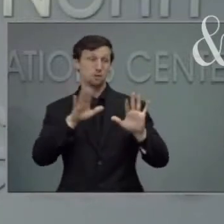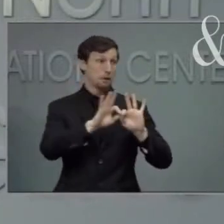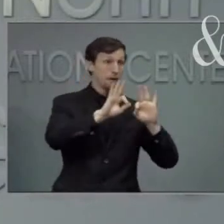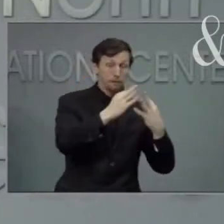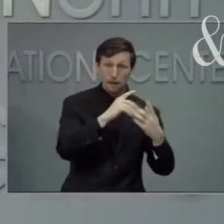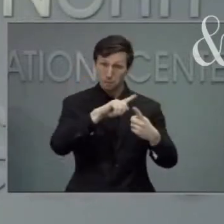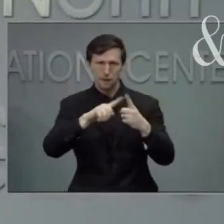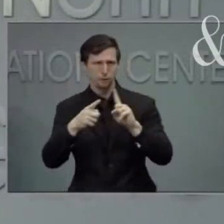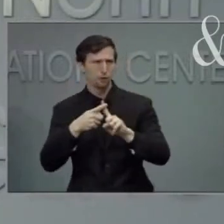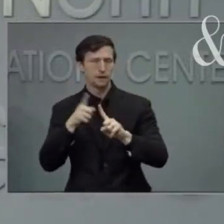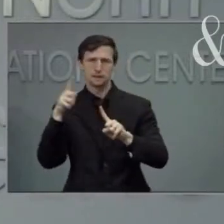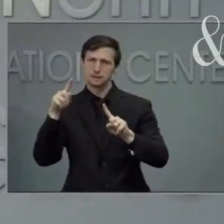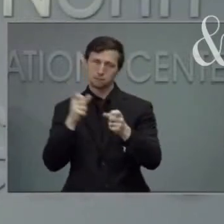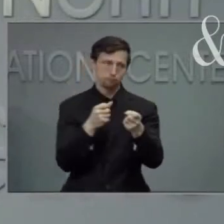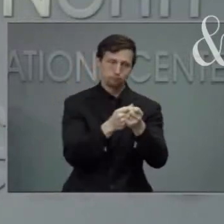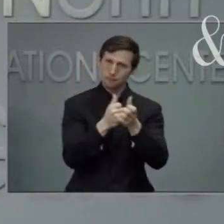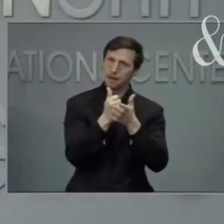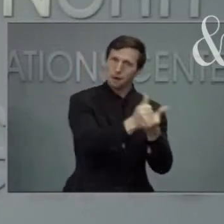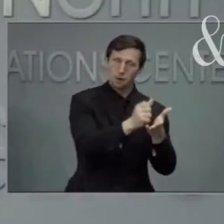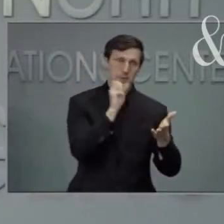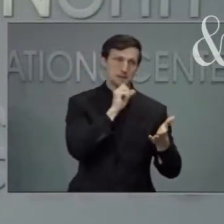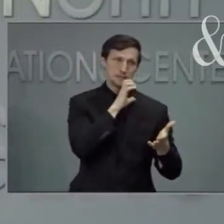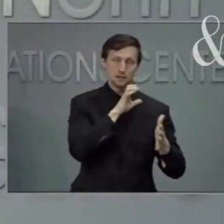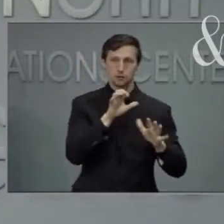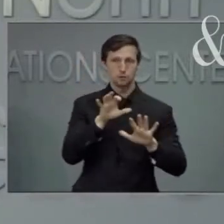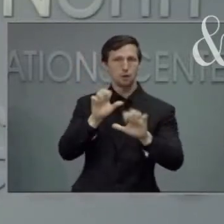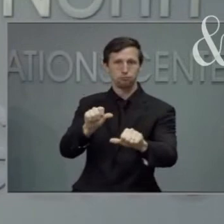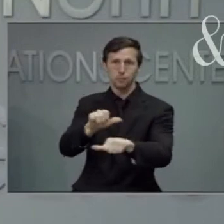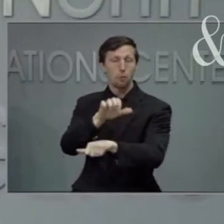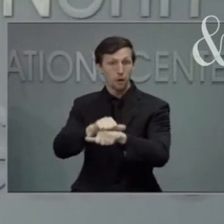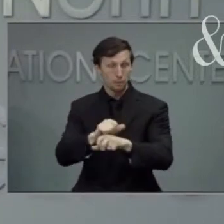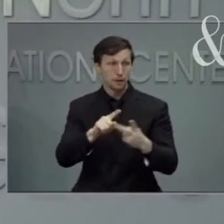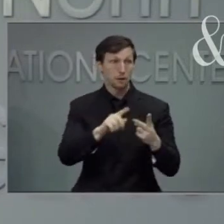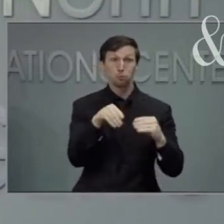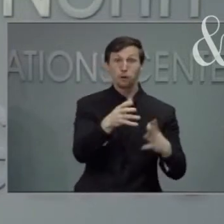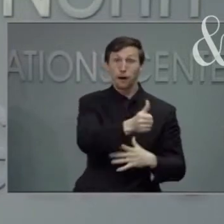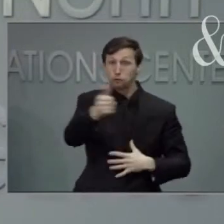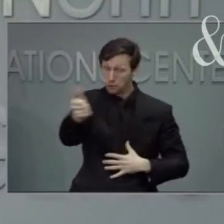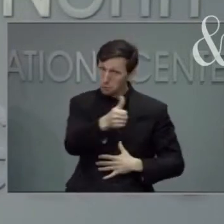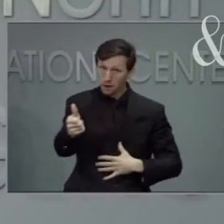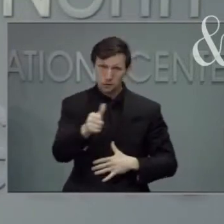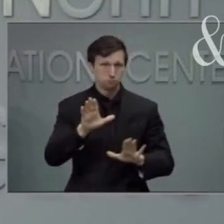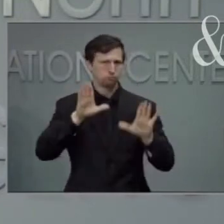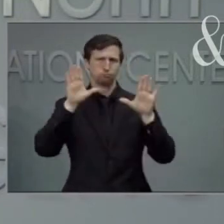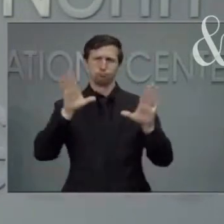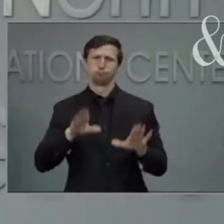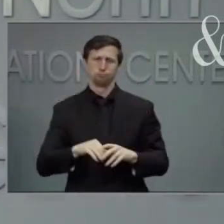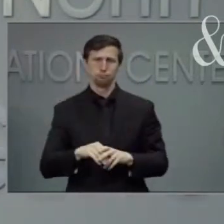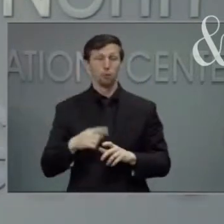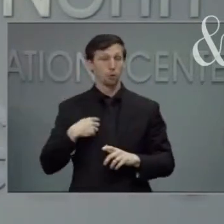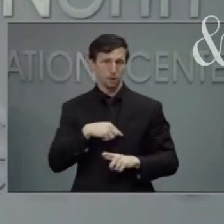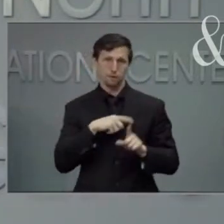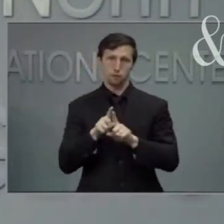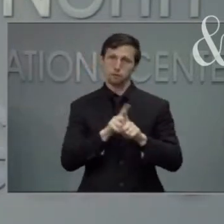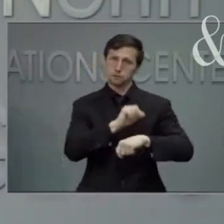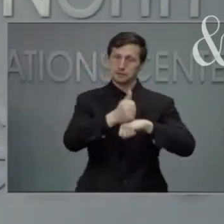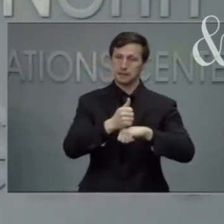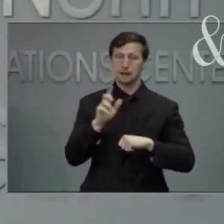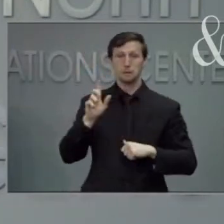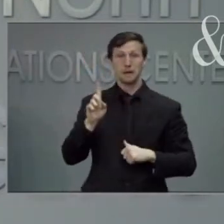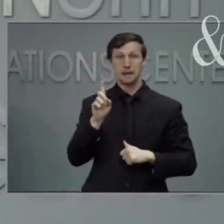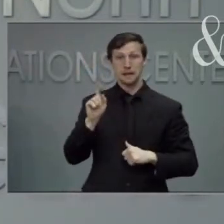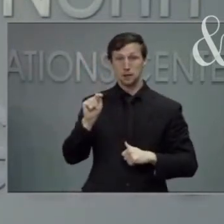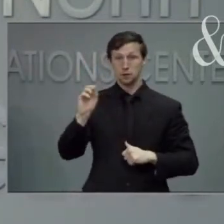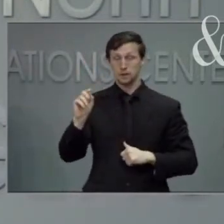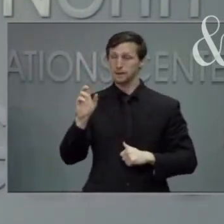help seniors to get appointments and to try to take them there. We've set up, our Department of Transportation is